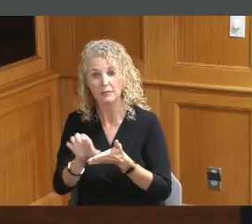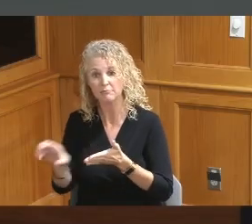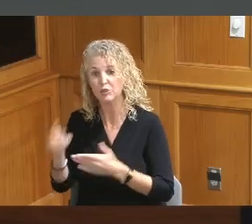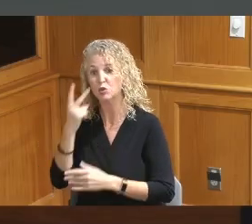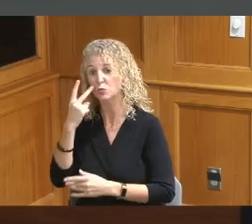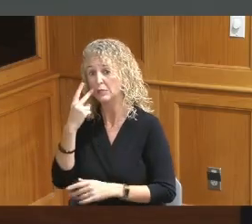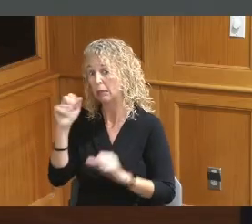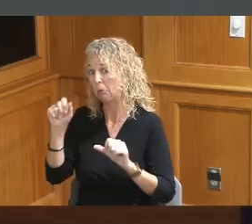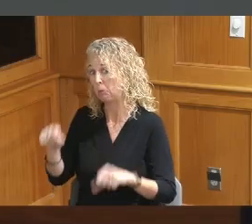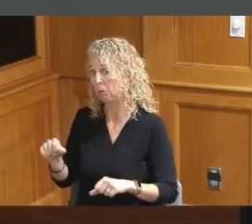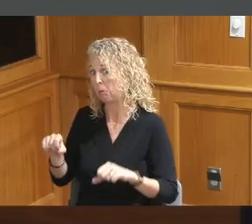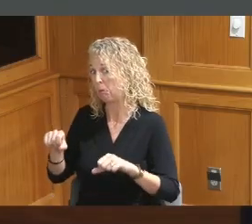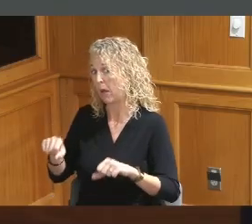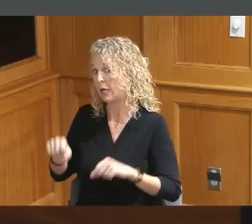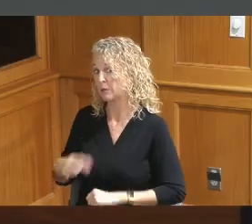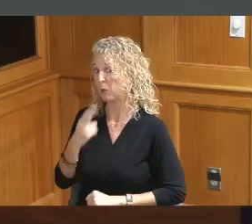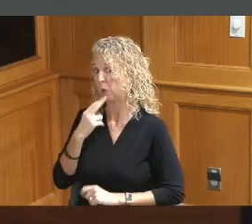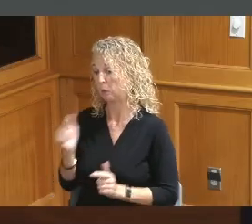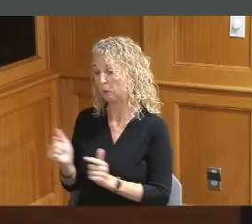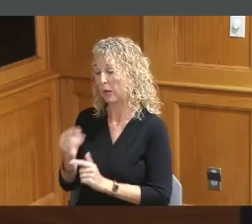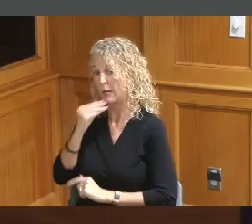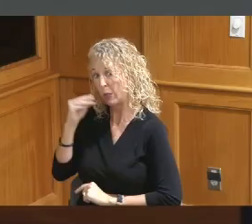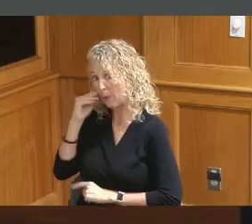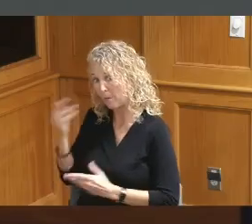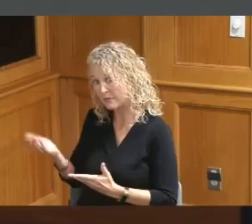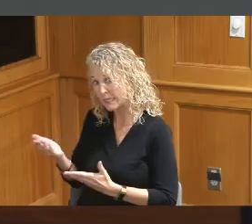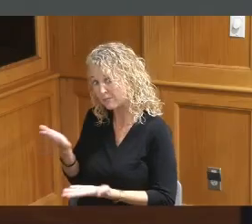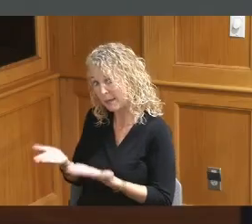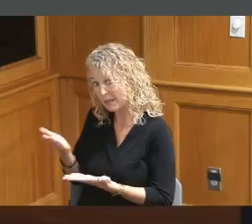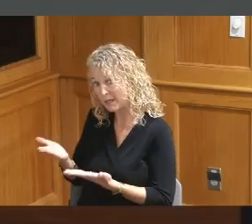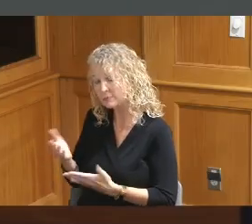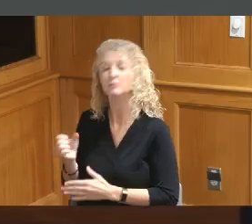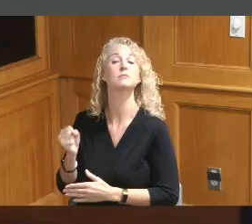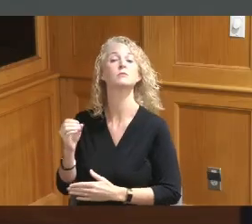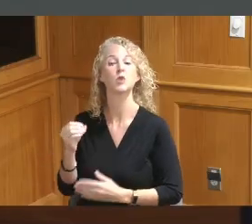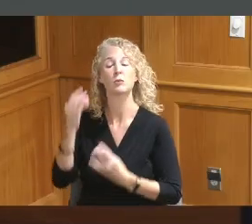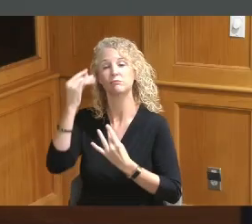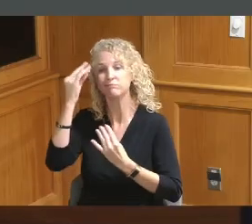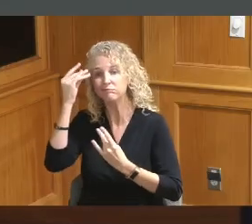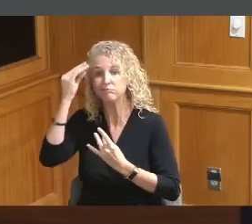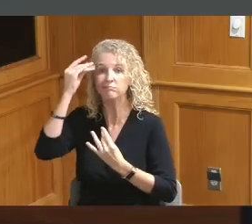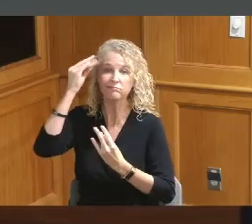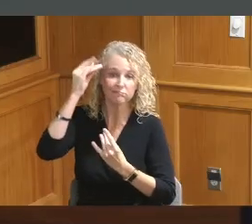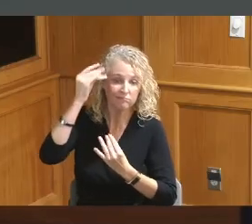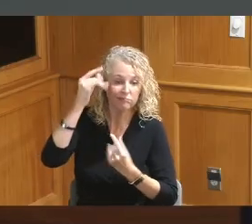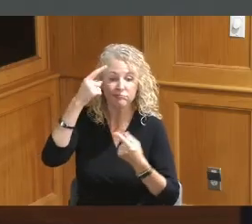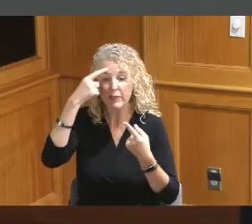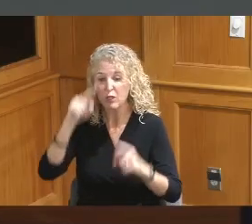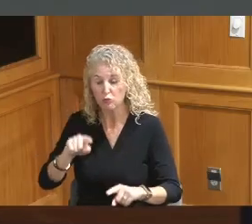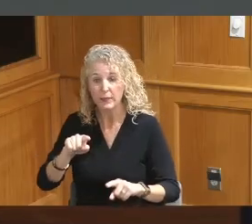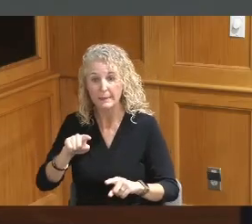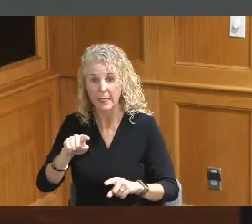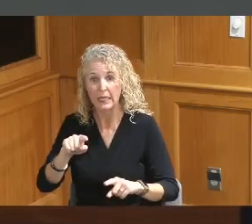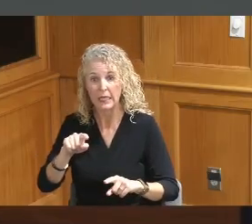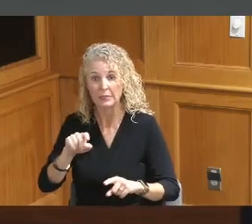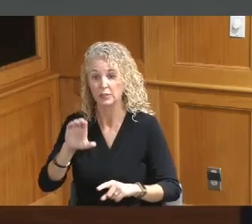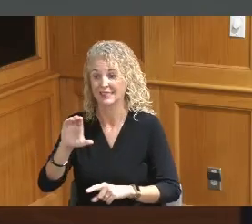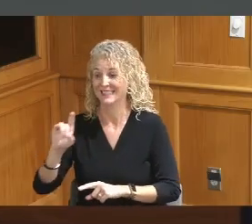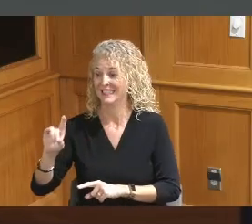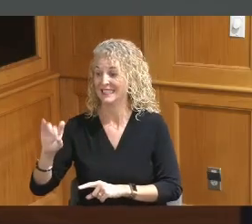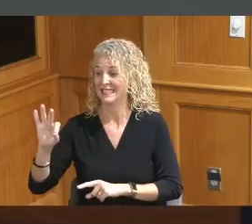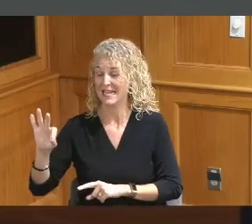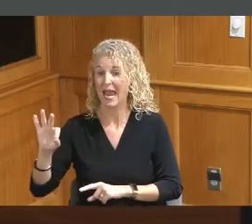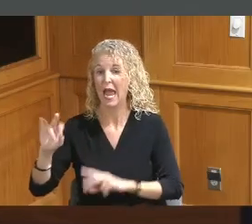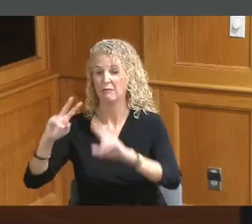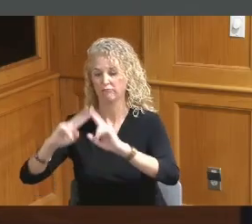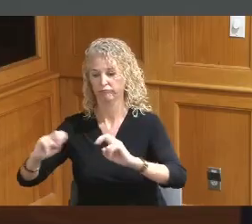potential for a tiny homes project in Hamilton County. So as contemplated in that agreement amendment, CDF conducted